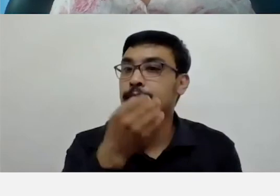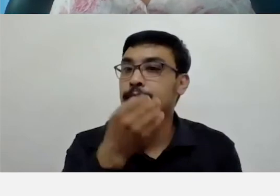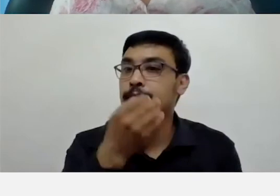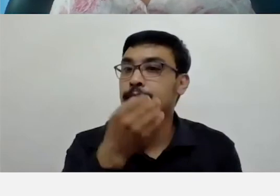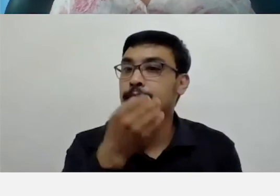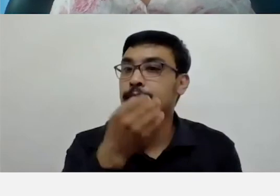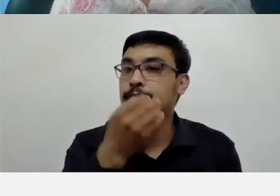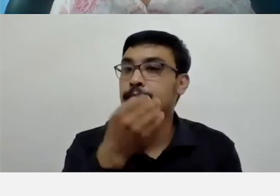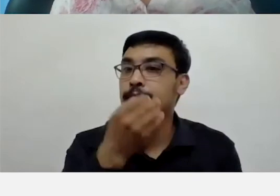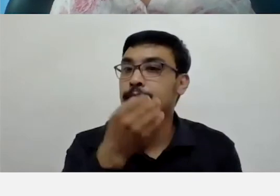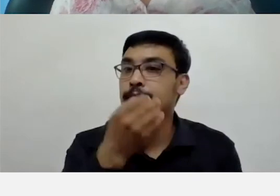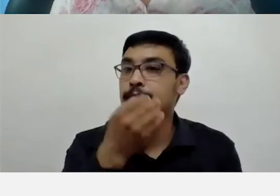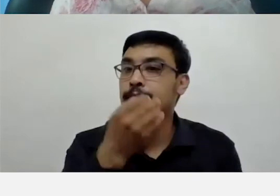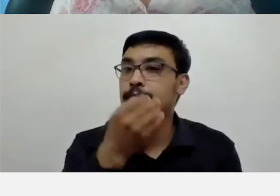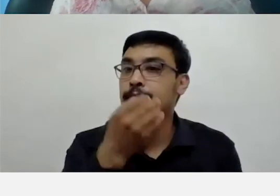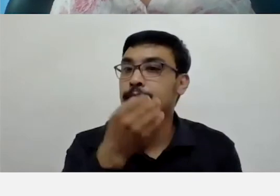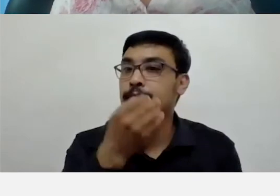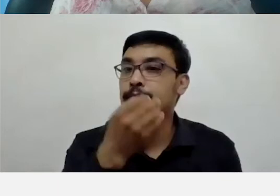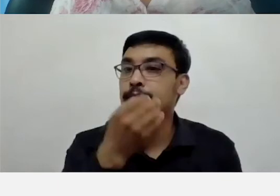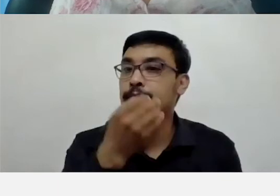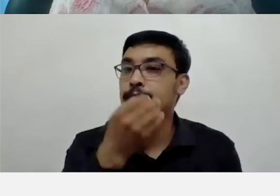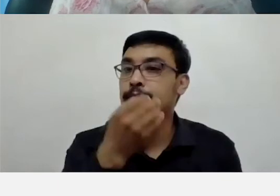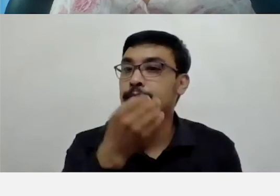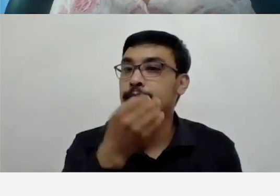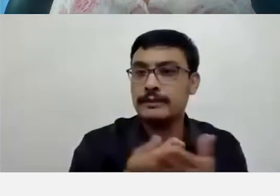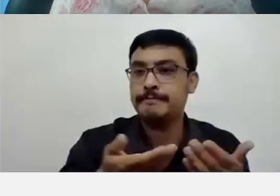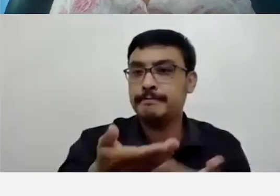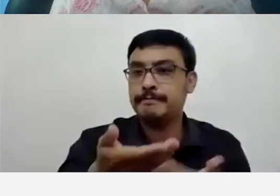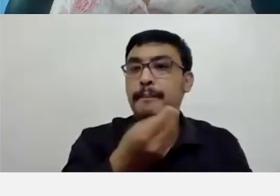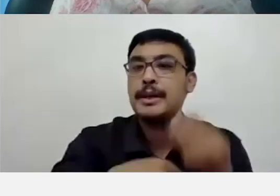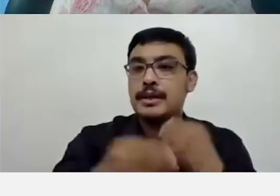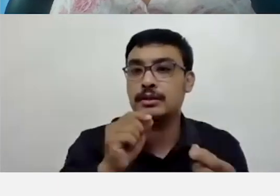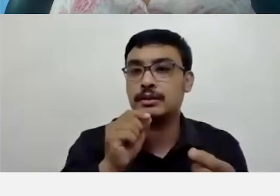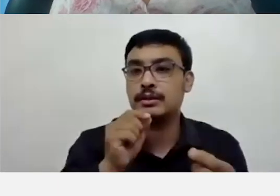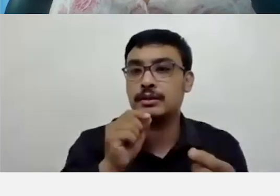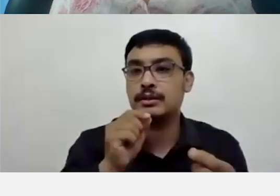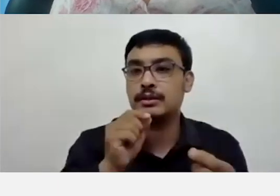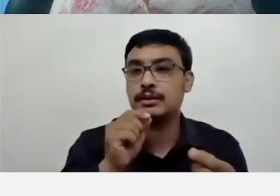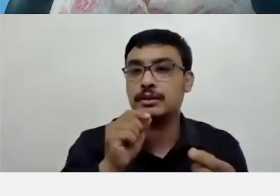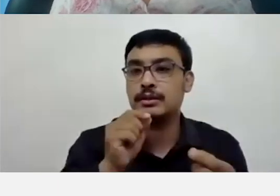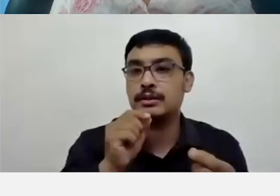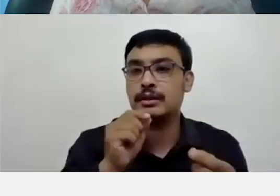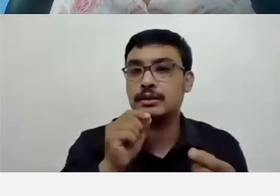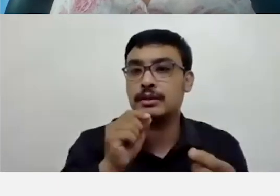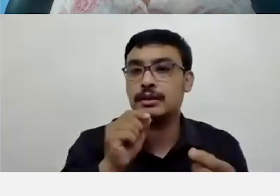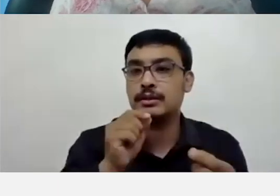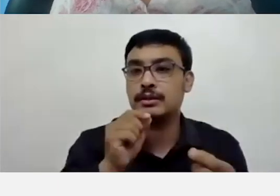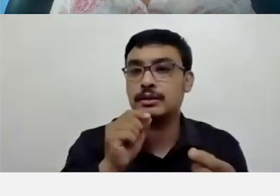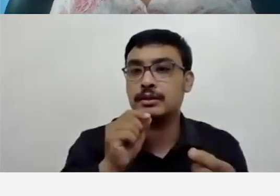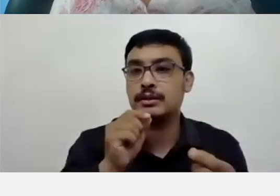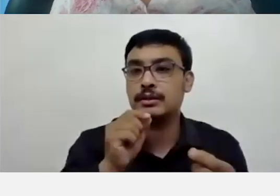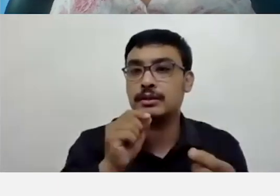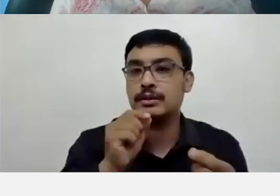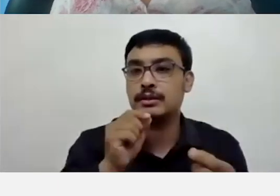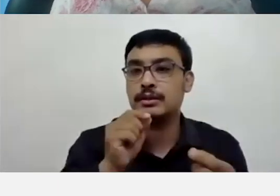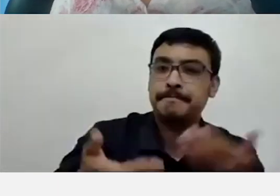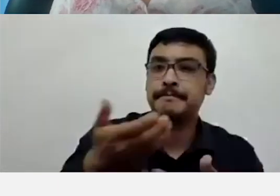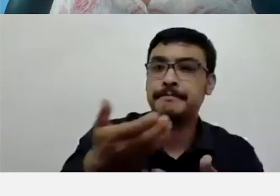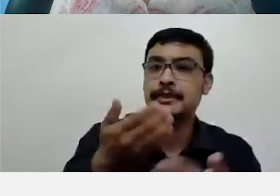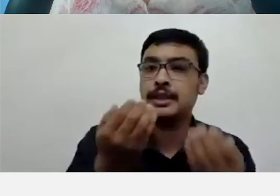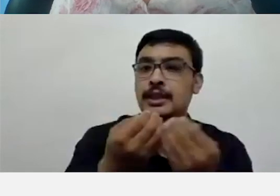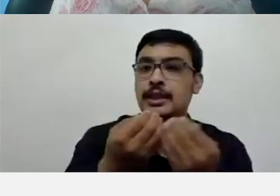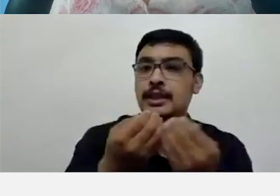interaction between the farmers and also the buyers, or sellers or buyer. So here we can find the seasonable